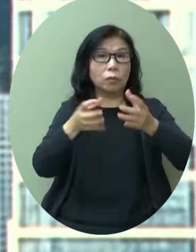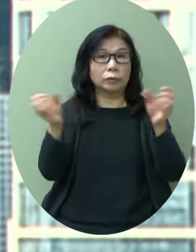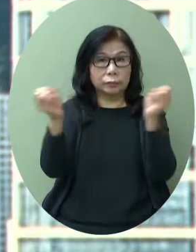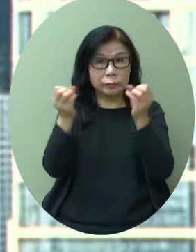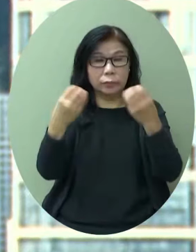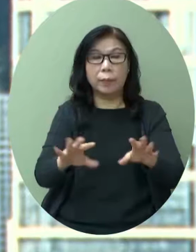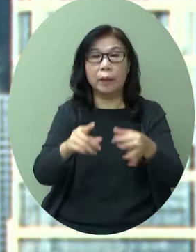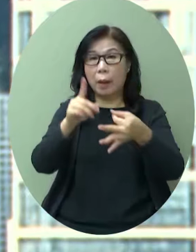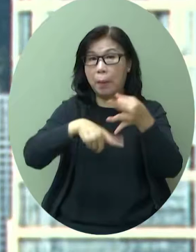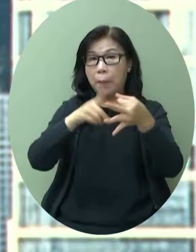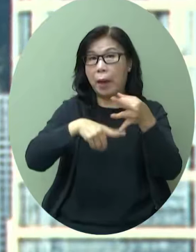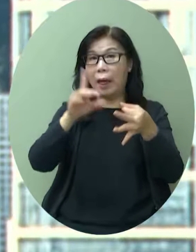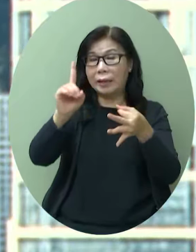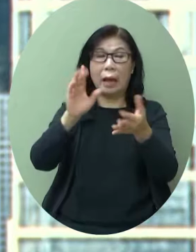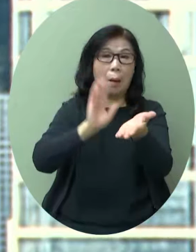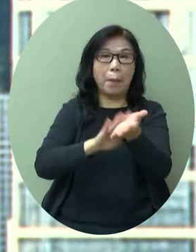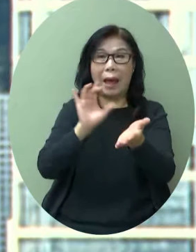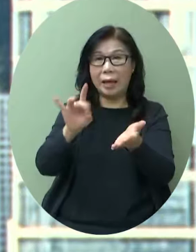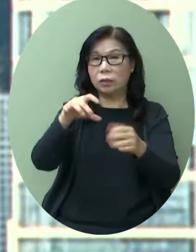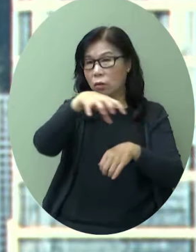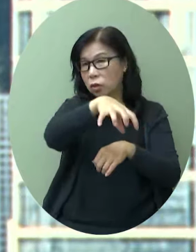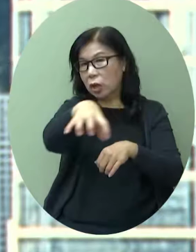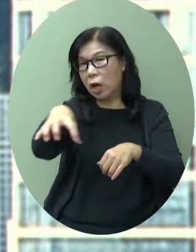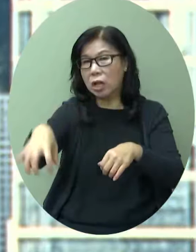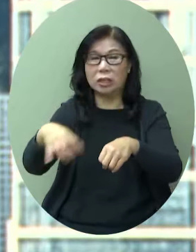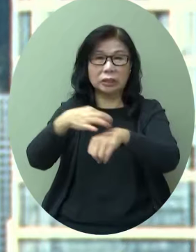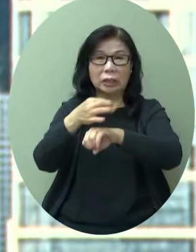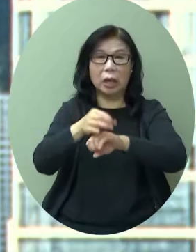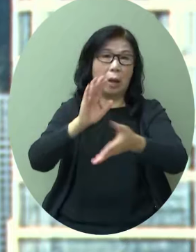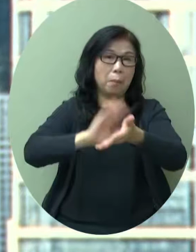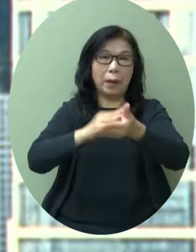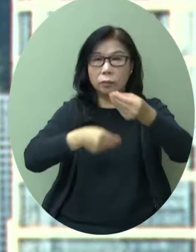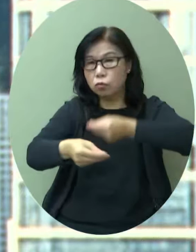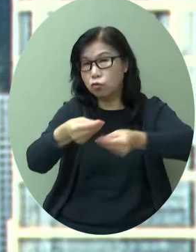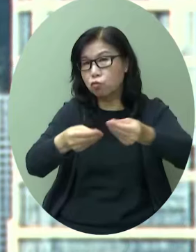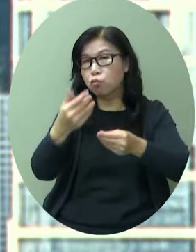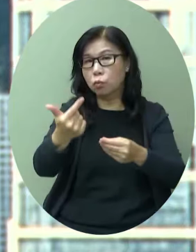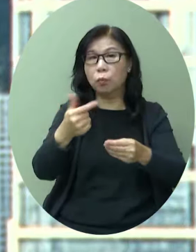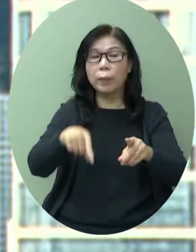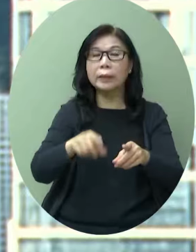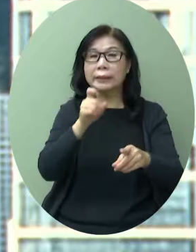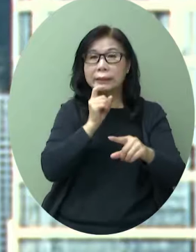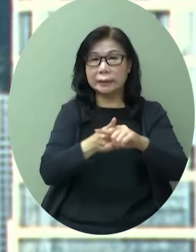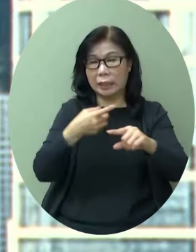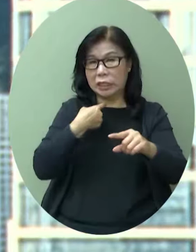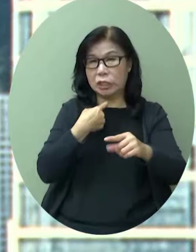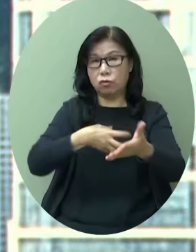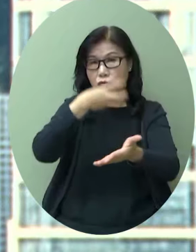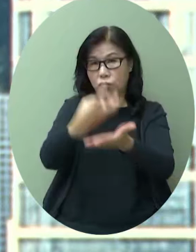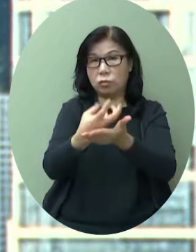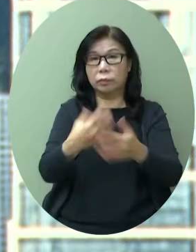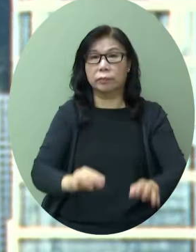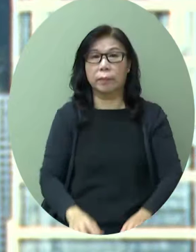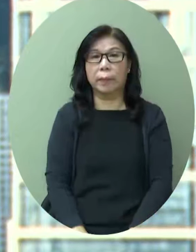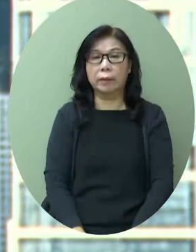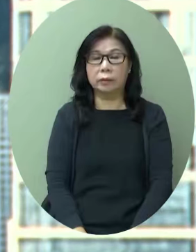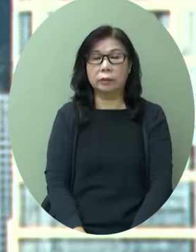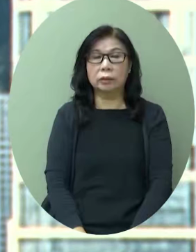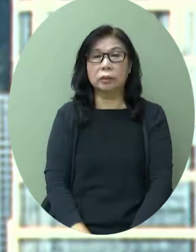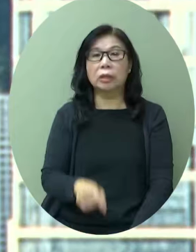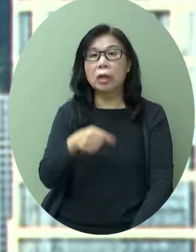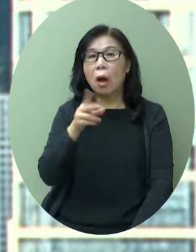places, it is better to err on the side of caution. So that means that we will not introduce a phase 2, which we have